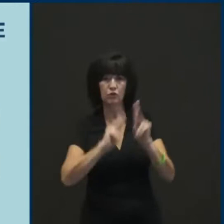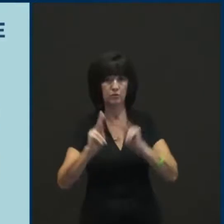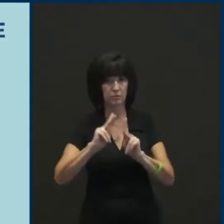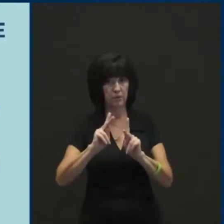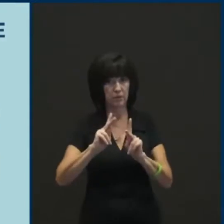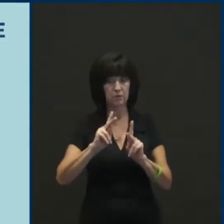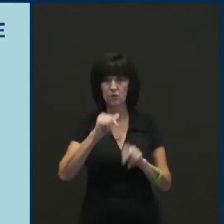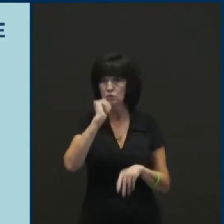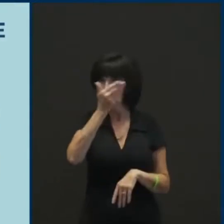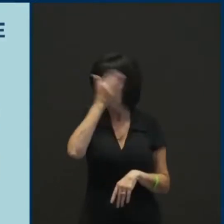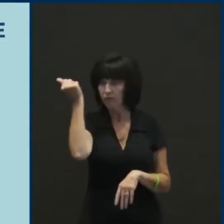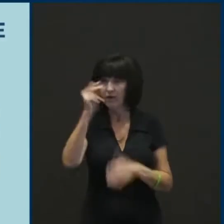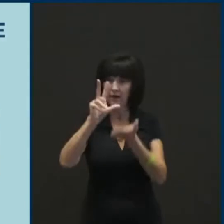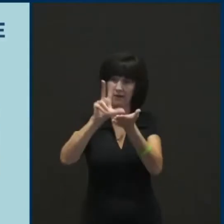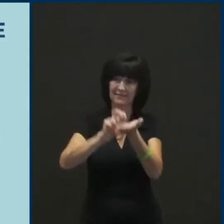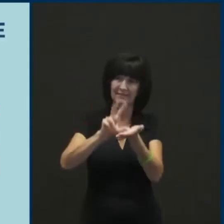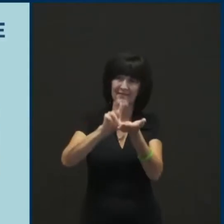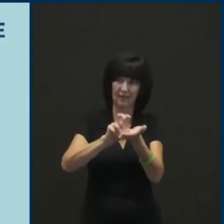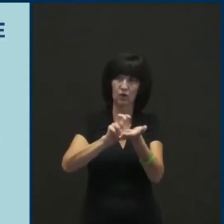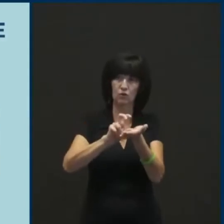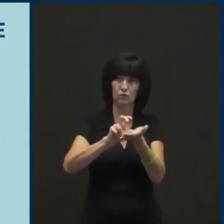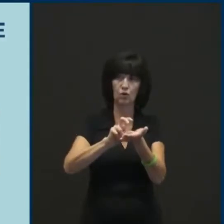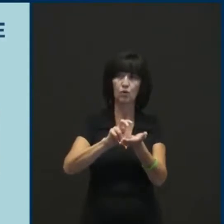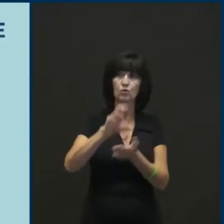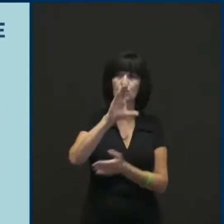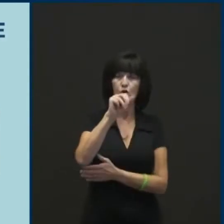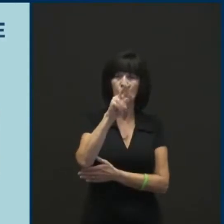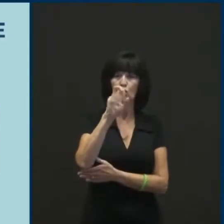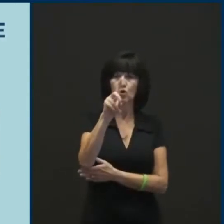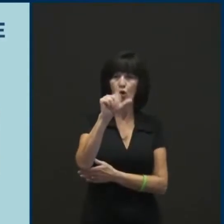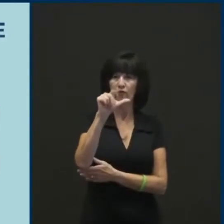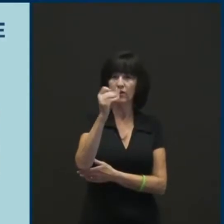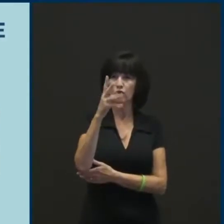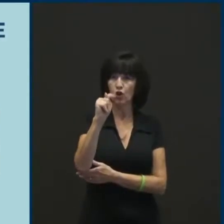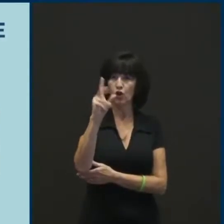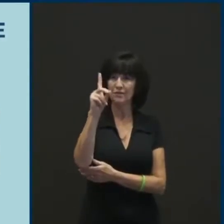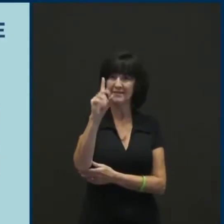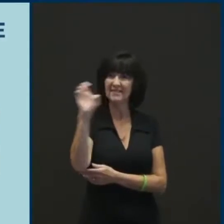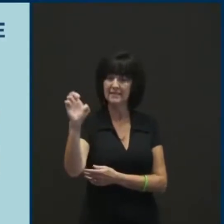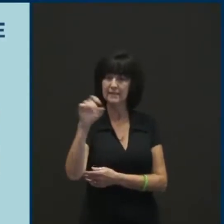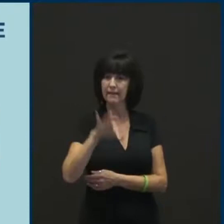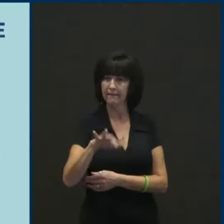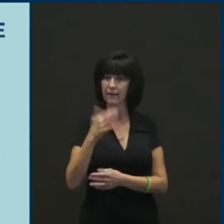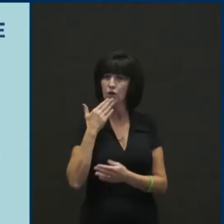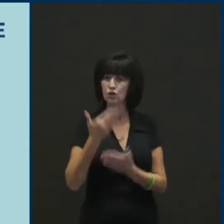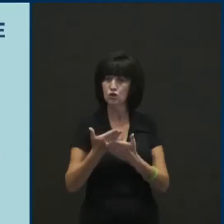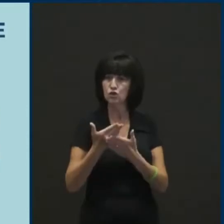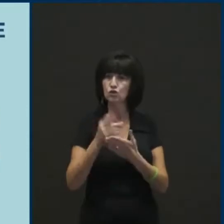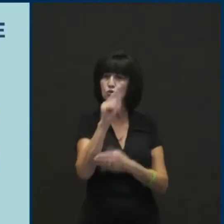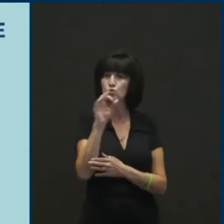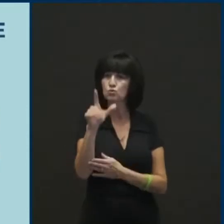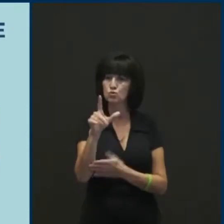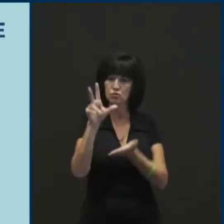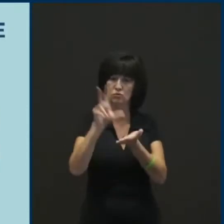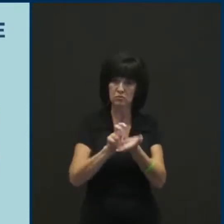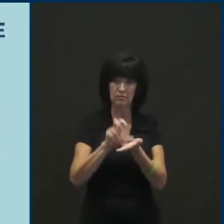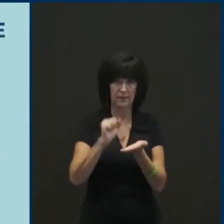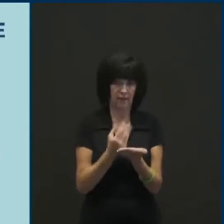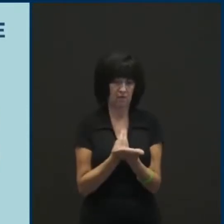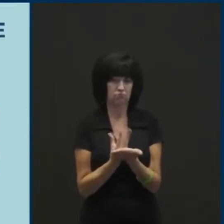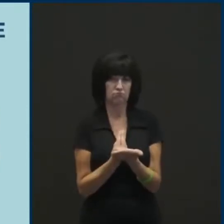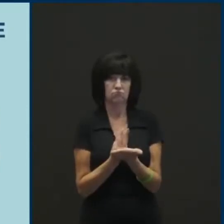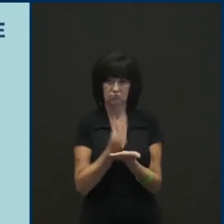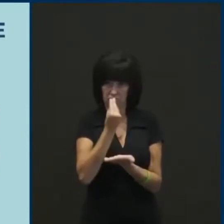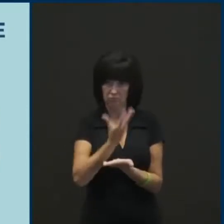to download COVID Alert DE. It's a really effective tool to alert you to the possibility of coming